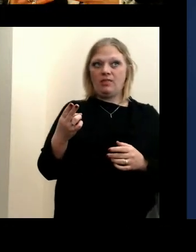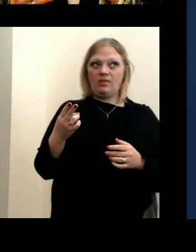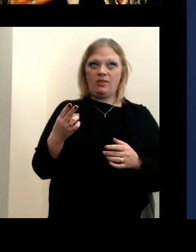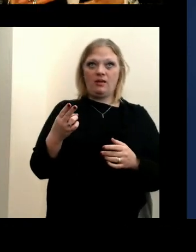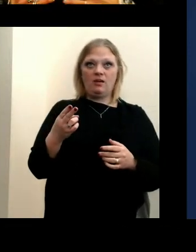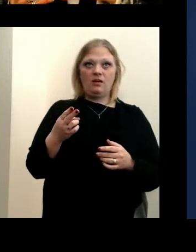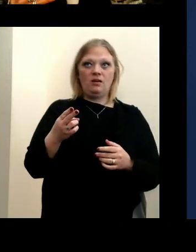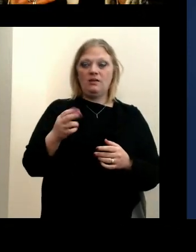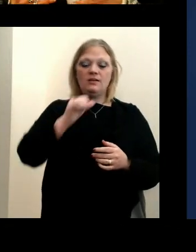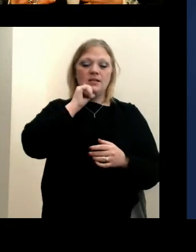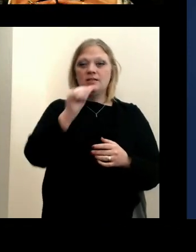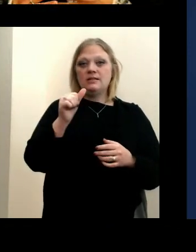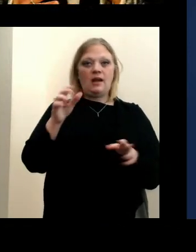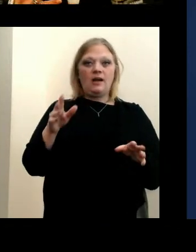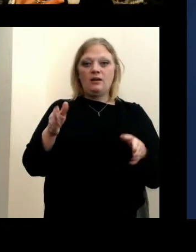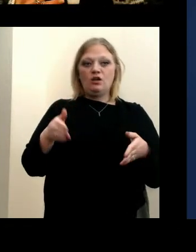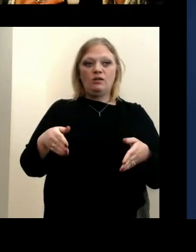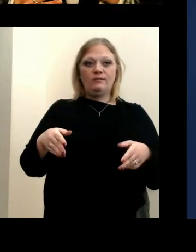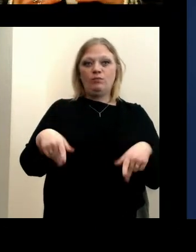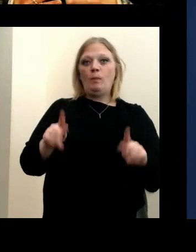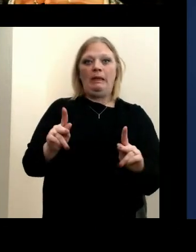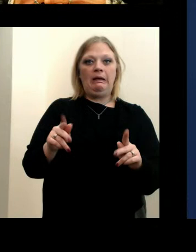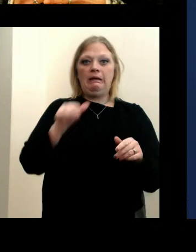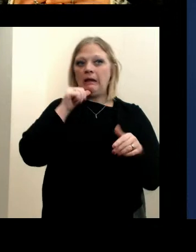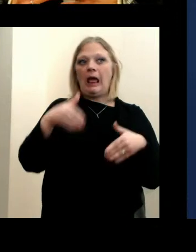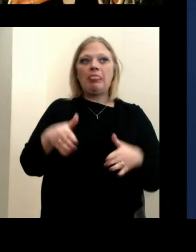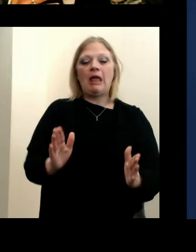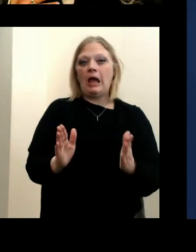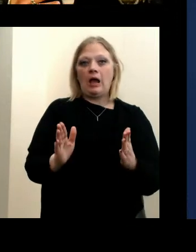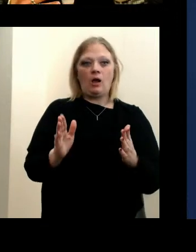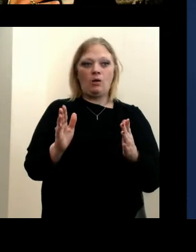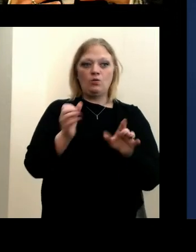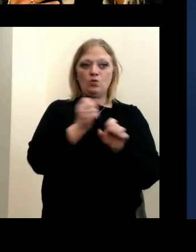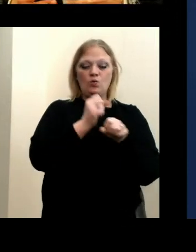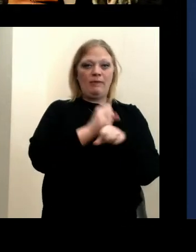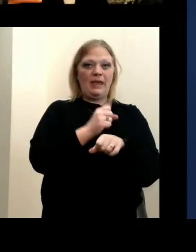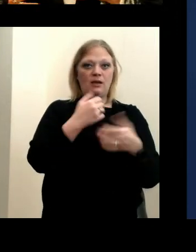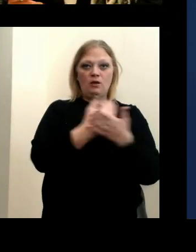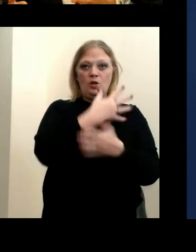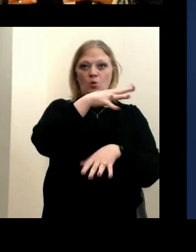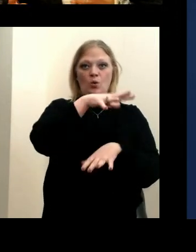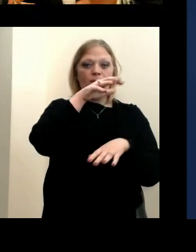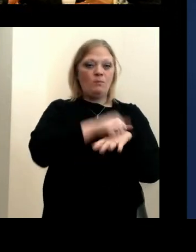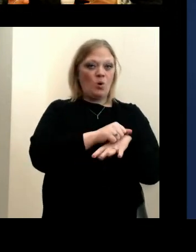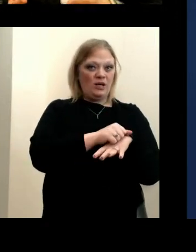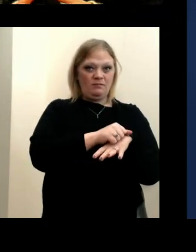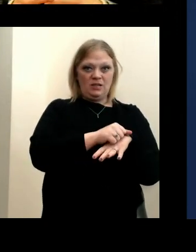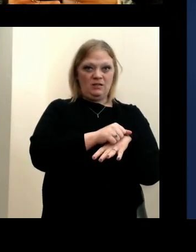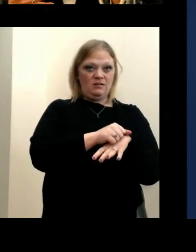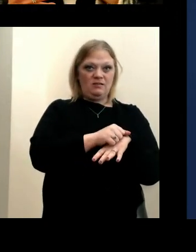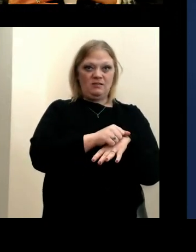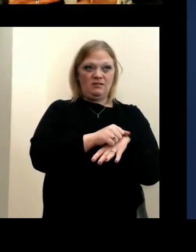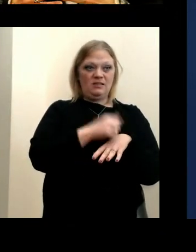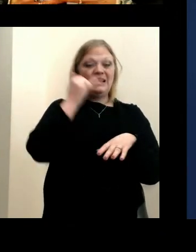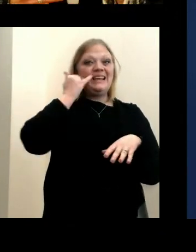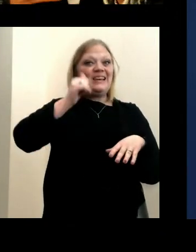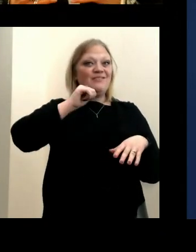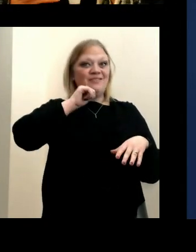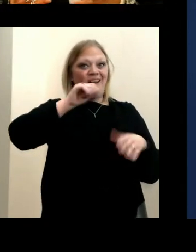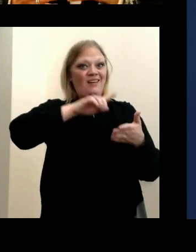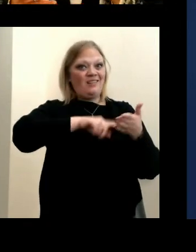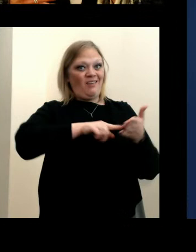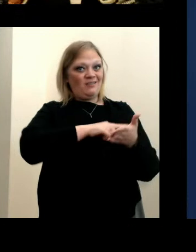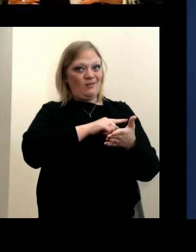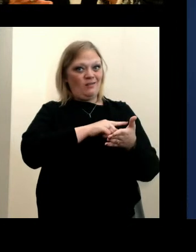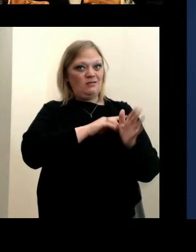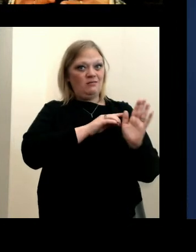no longer be permitted when we schedule new appointments for new doses that we haven't already canceled. We will not be able